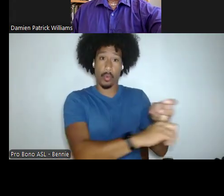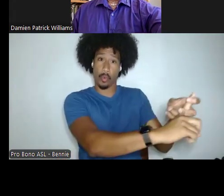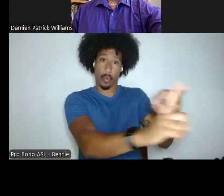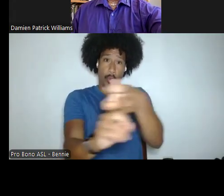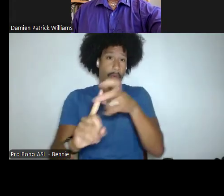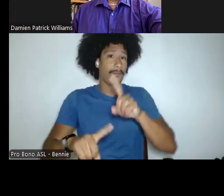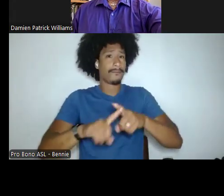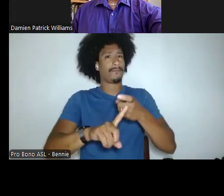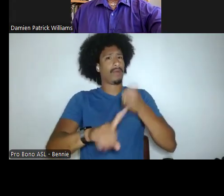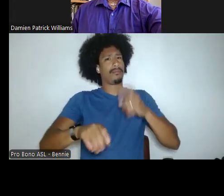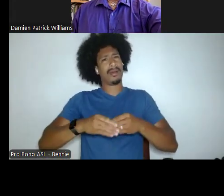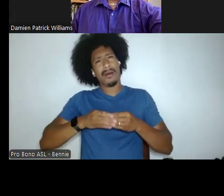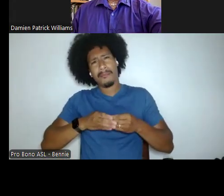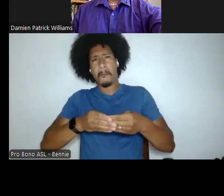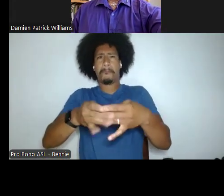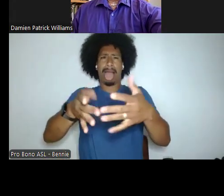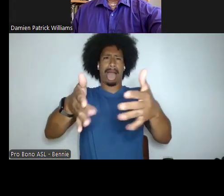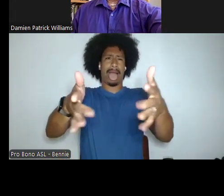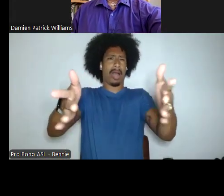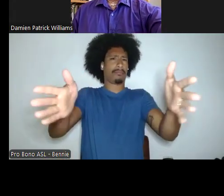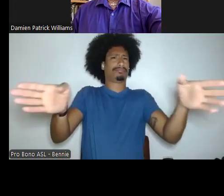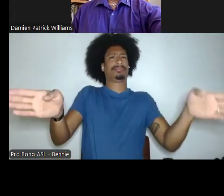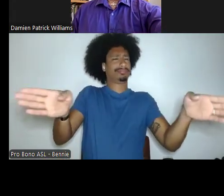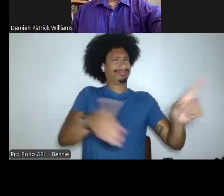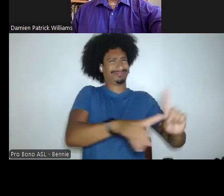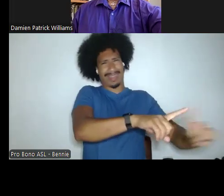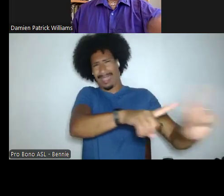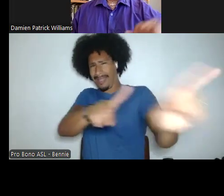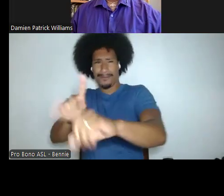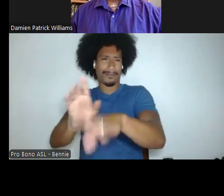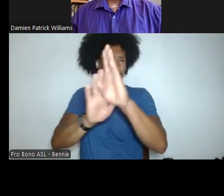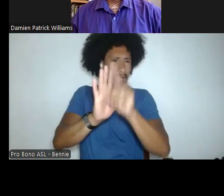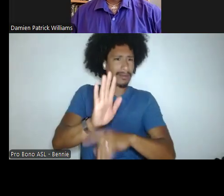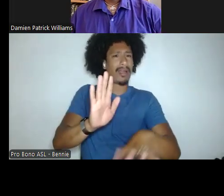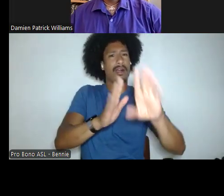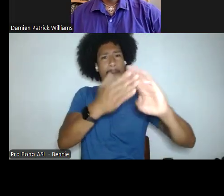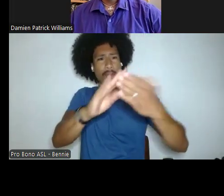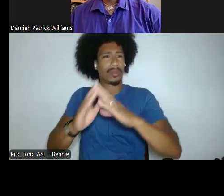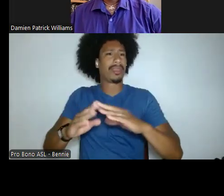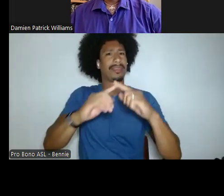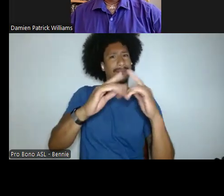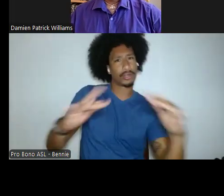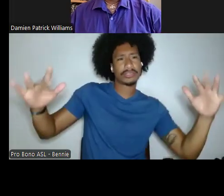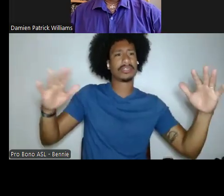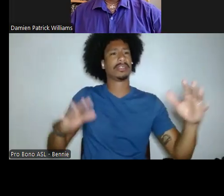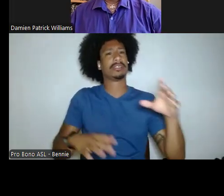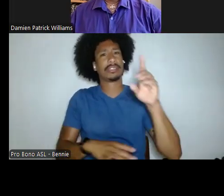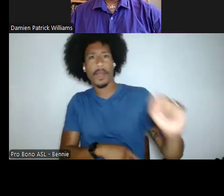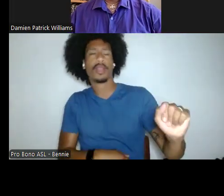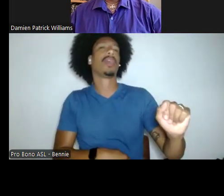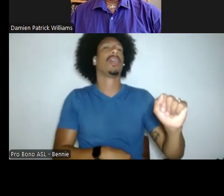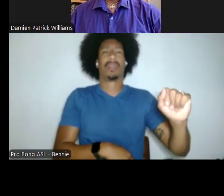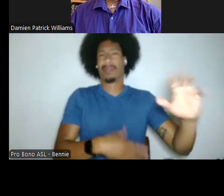we select for diversity of disability type. Um, and we try to build in breaks and build things